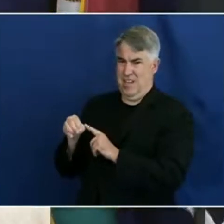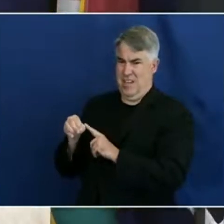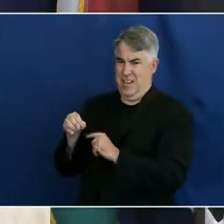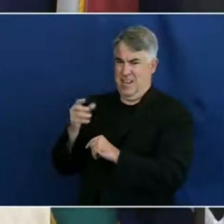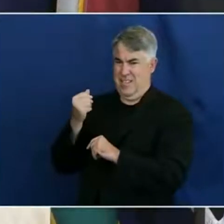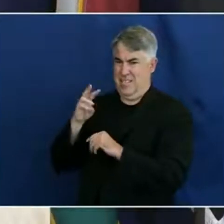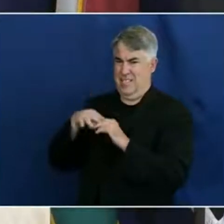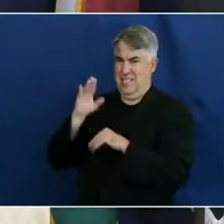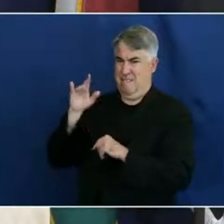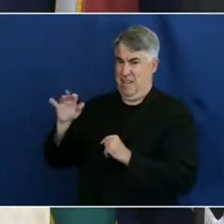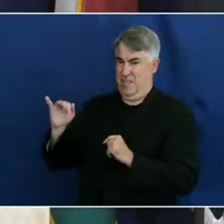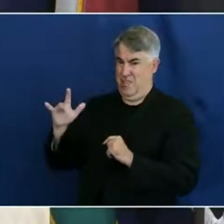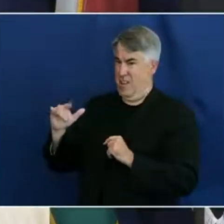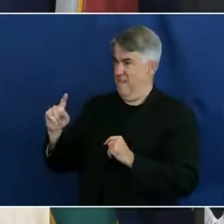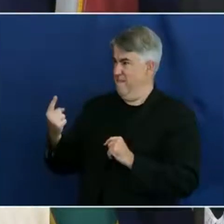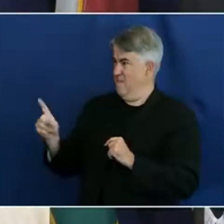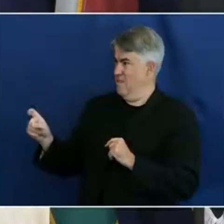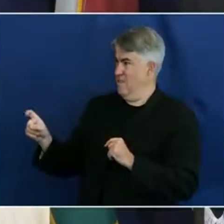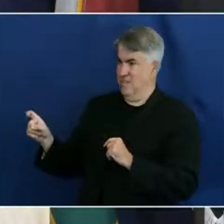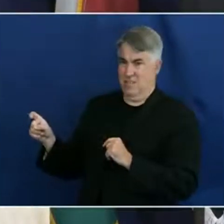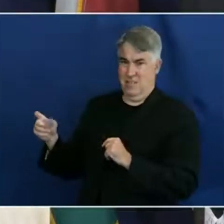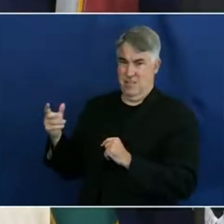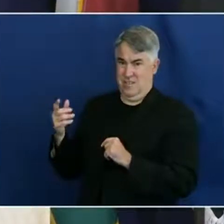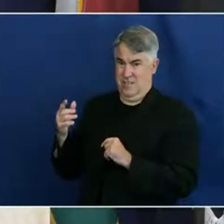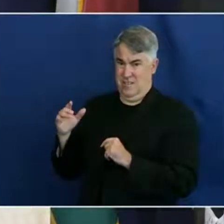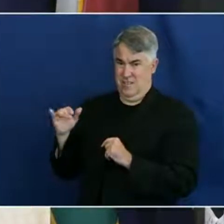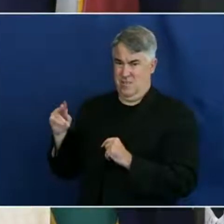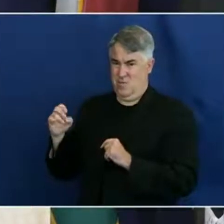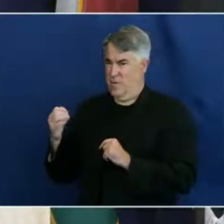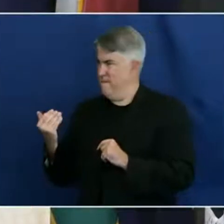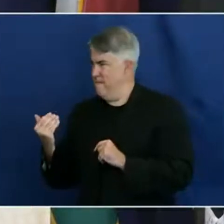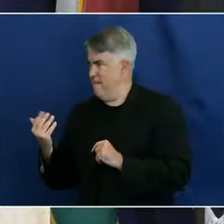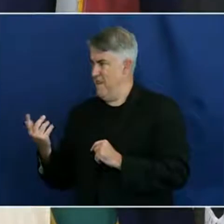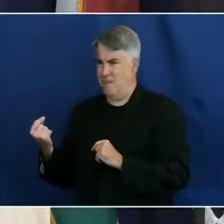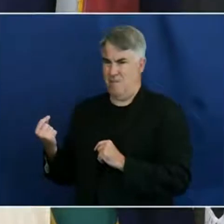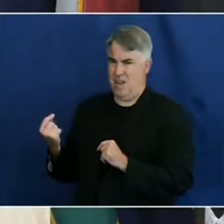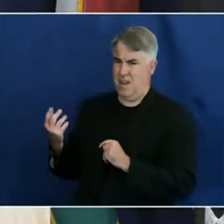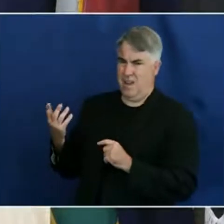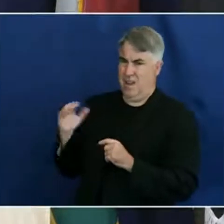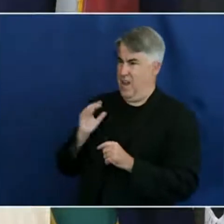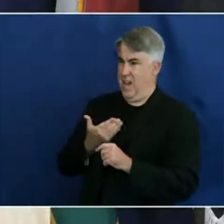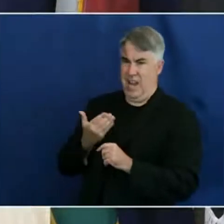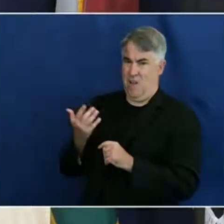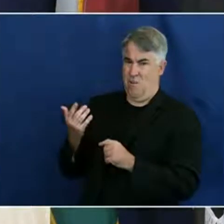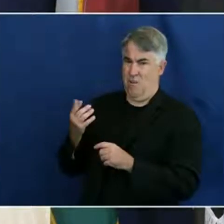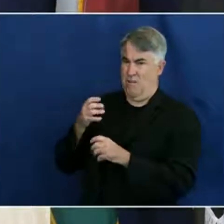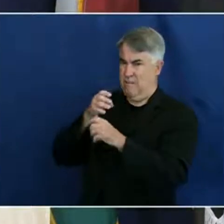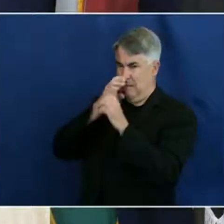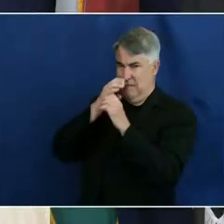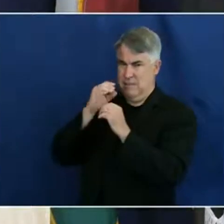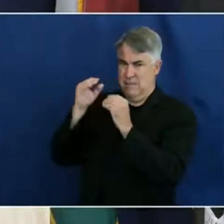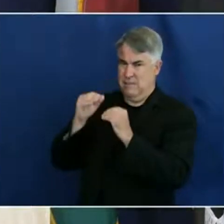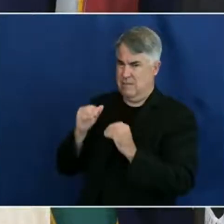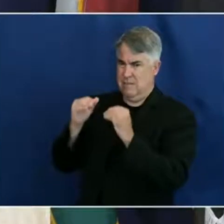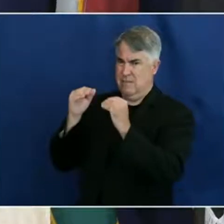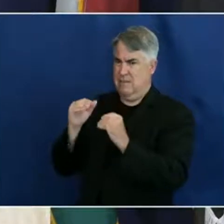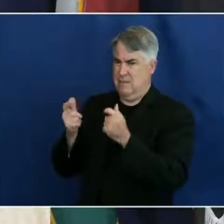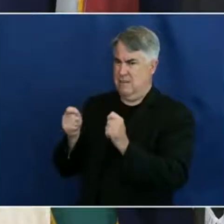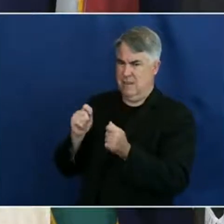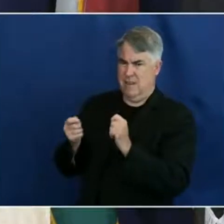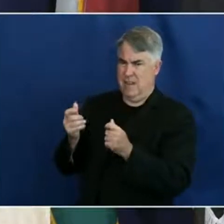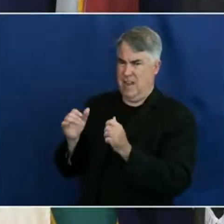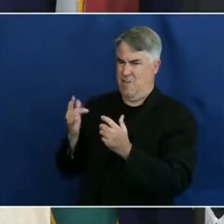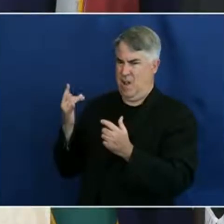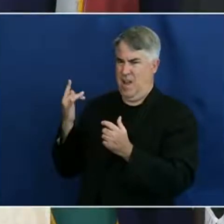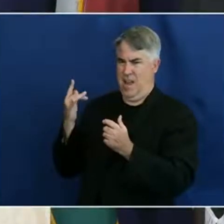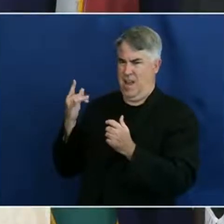July 1. Obviously, June 15th, if we're on that track, that's around when these restrictions are being lifted. What I'm trying to get at is, I mean, when these restrictions are